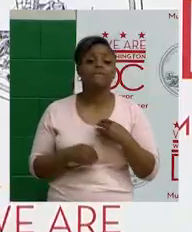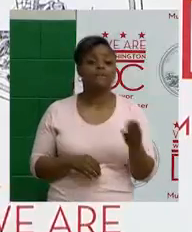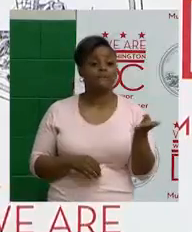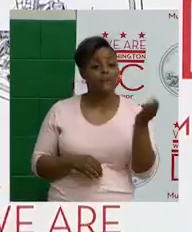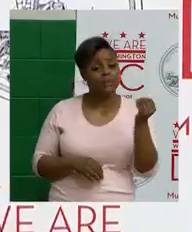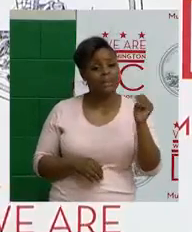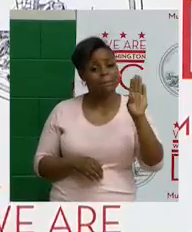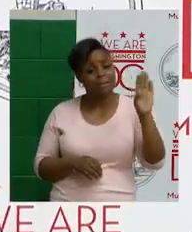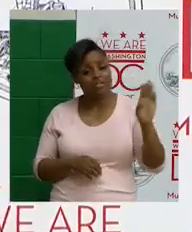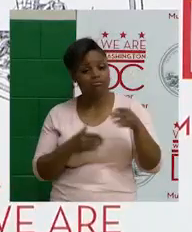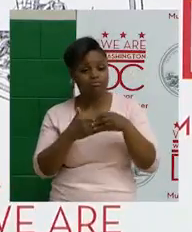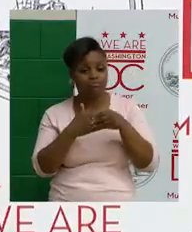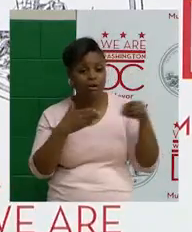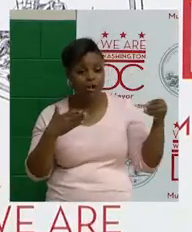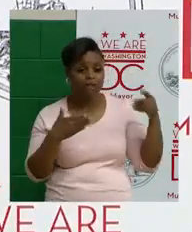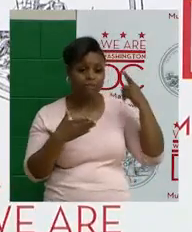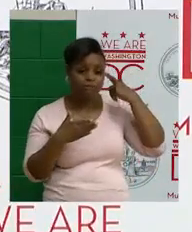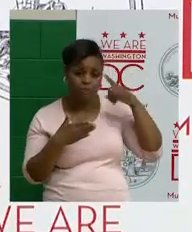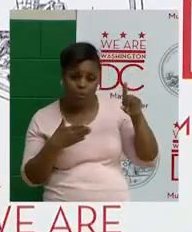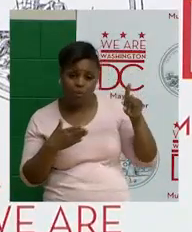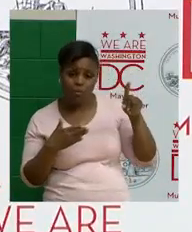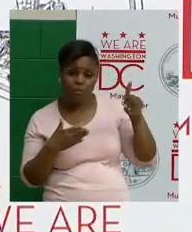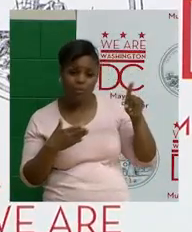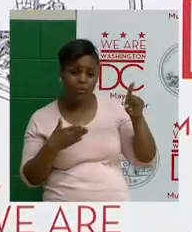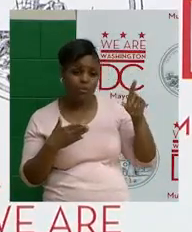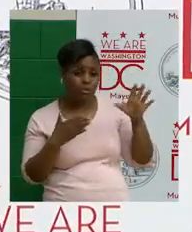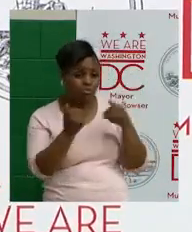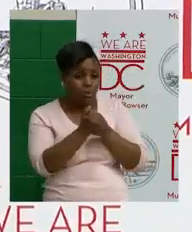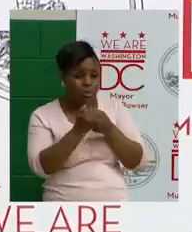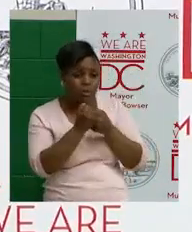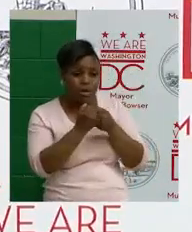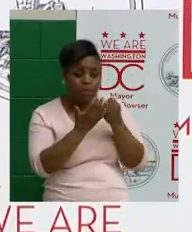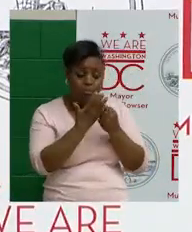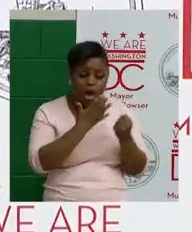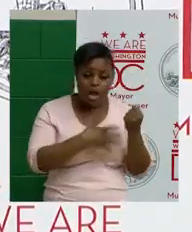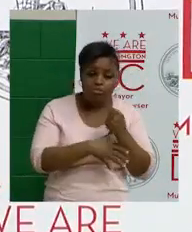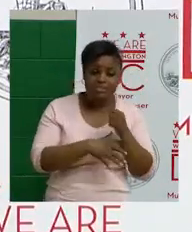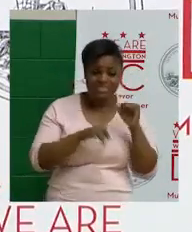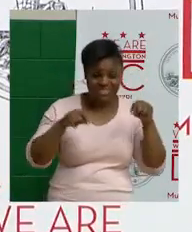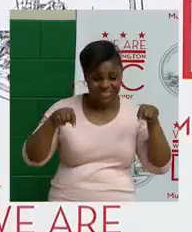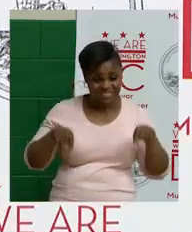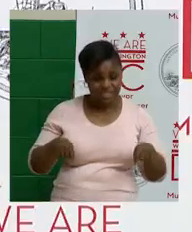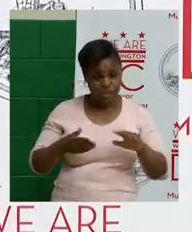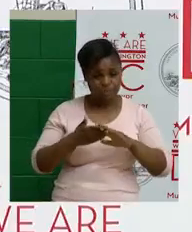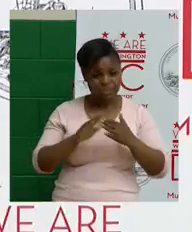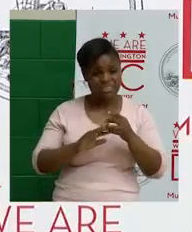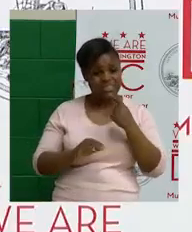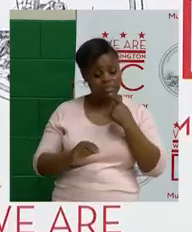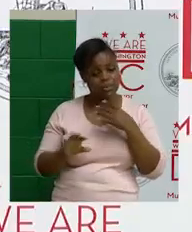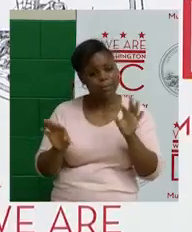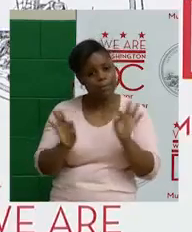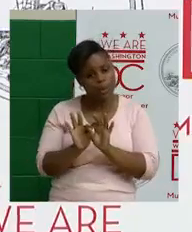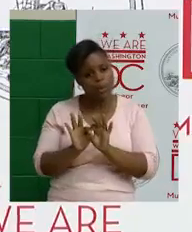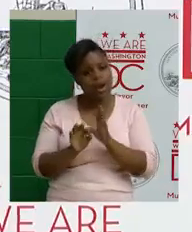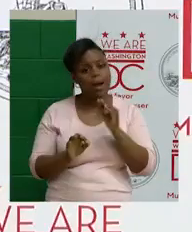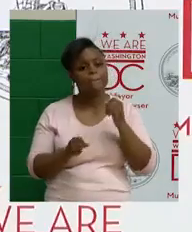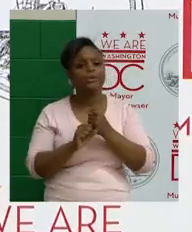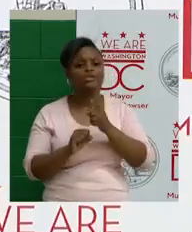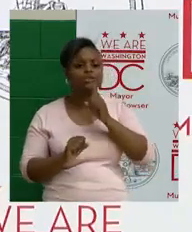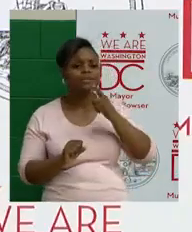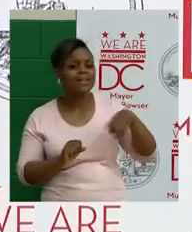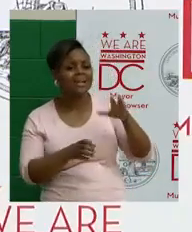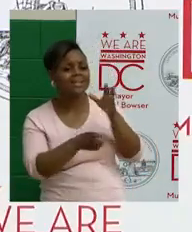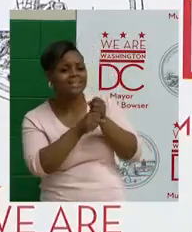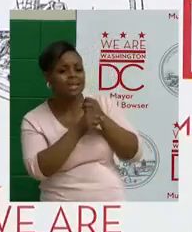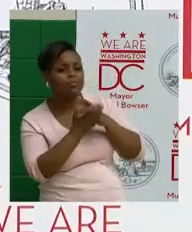billion worth of resources to support the priorities that this community says are important and make sure that the programs and services that